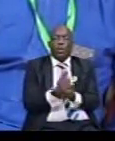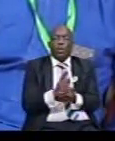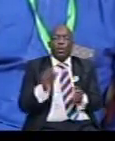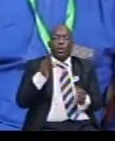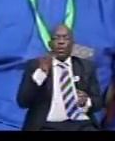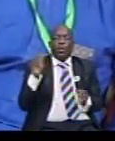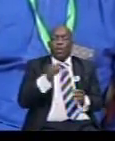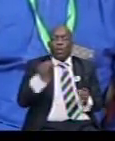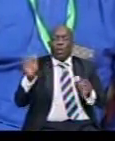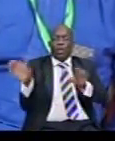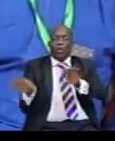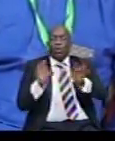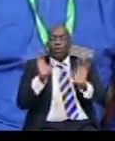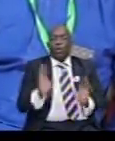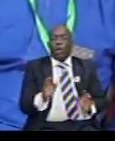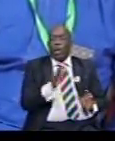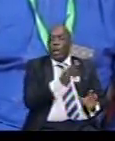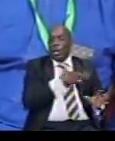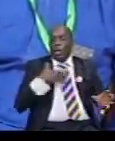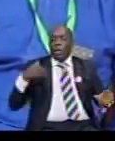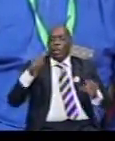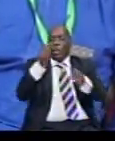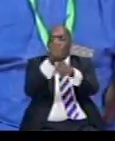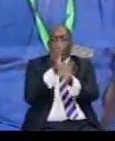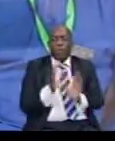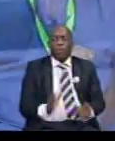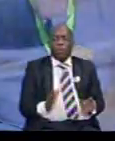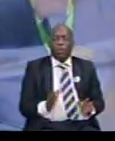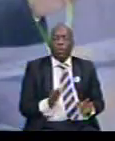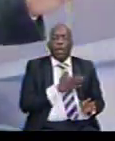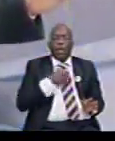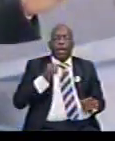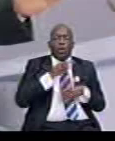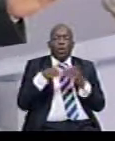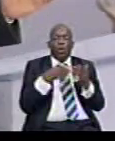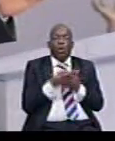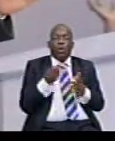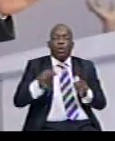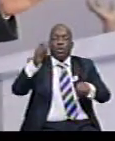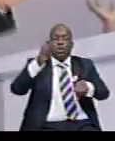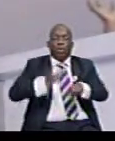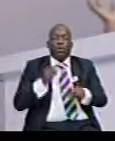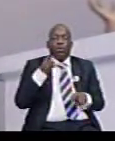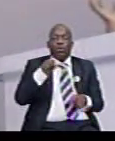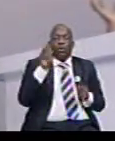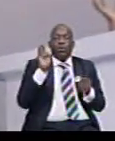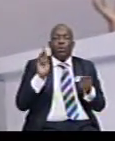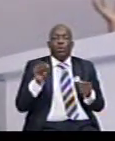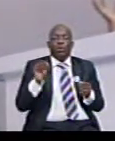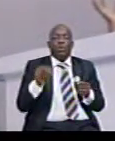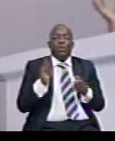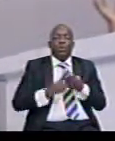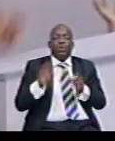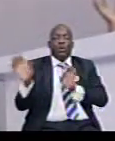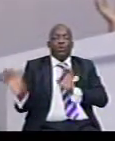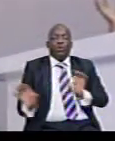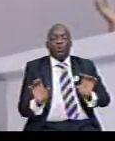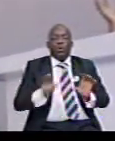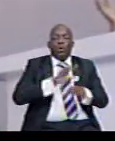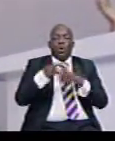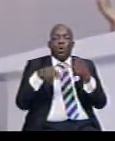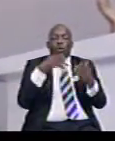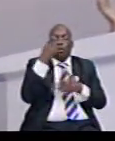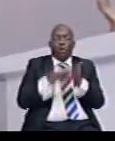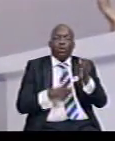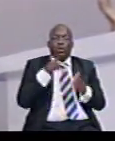doer, an achiever. And all the time you need to achieve what you should have done, which